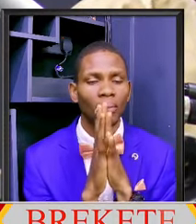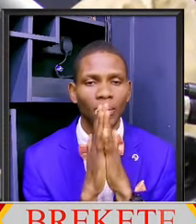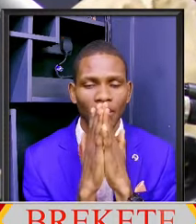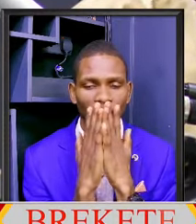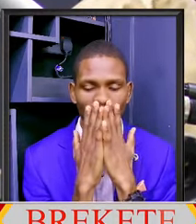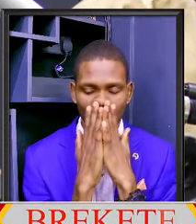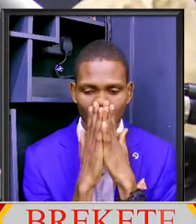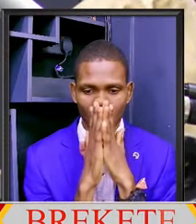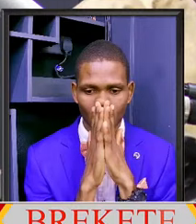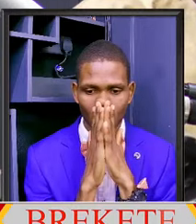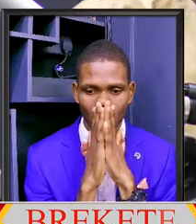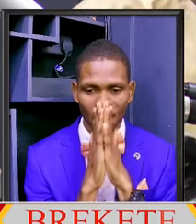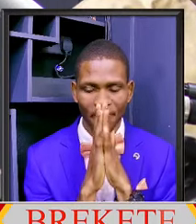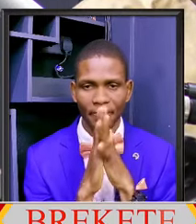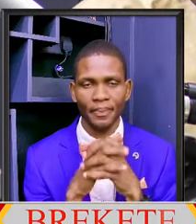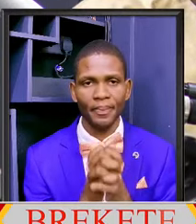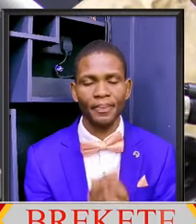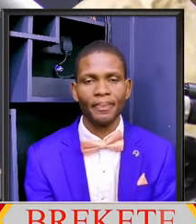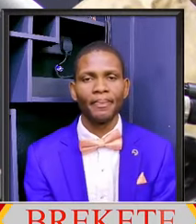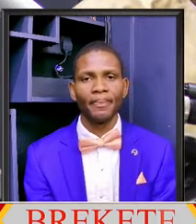Zan turo mishi a tamfofi.